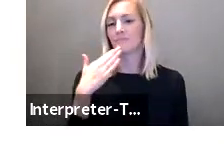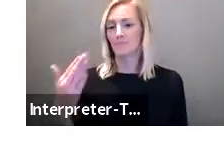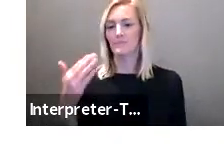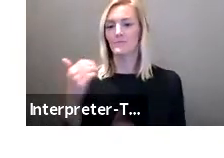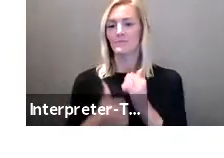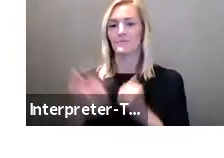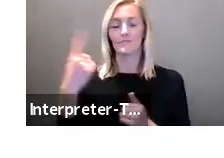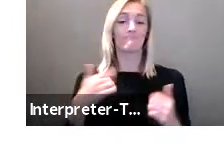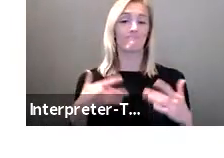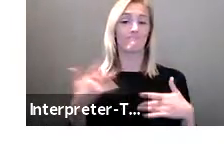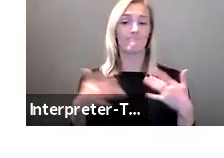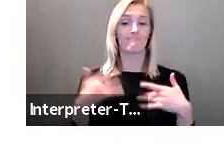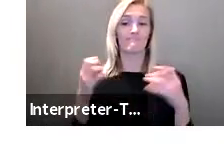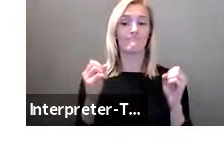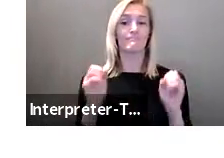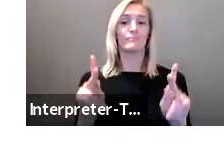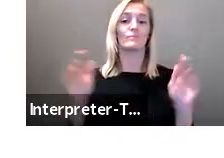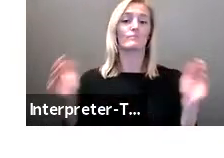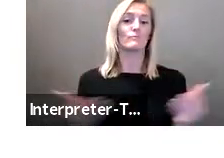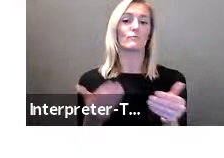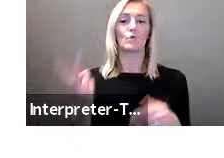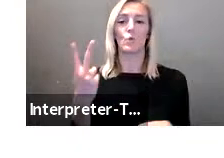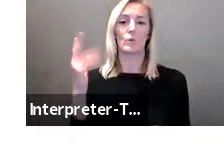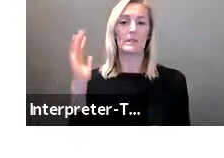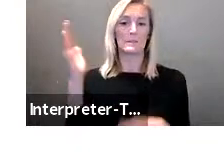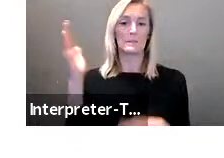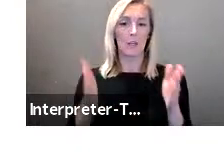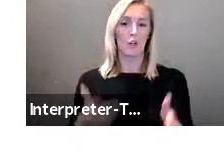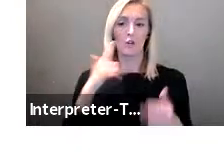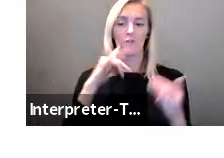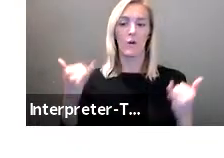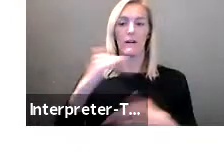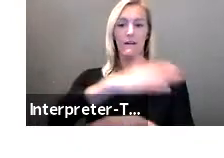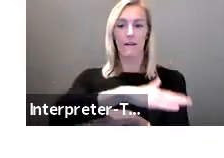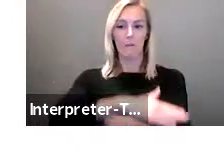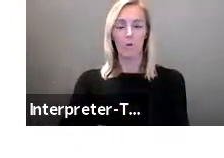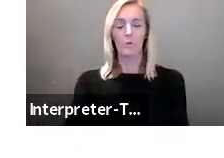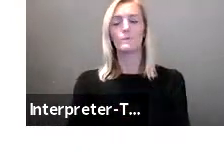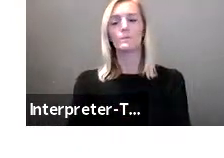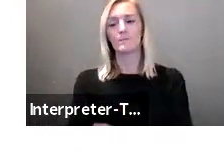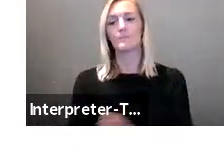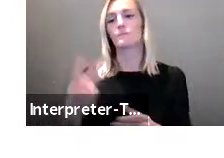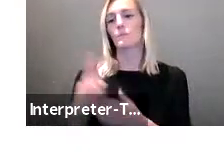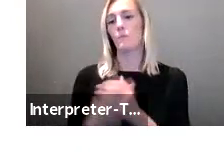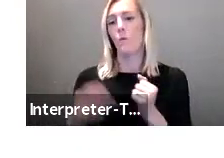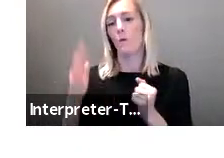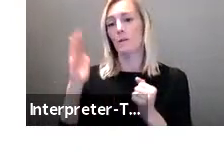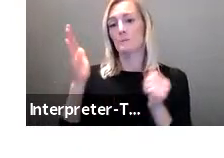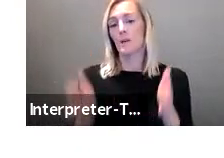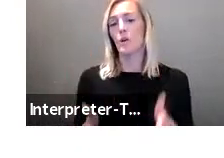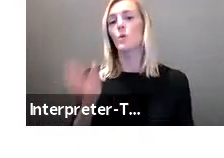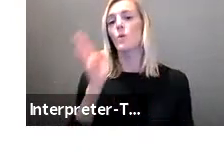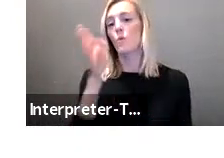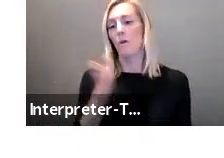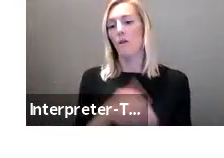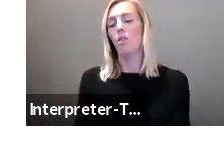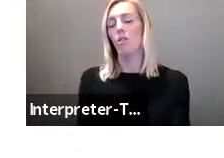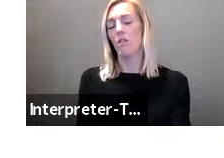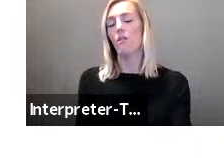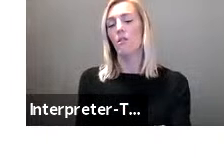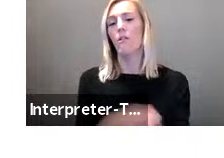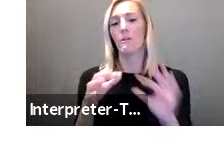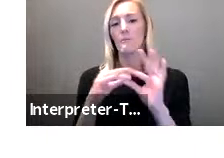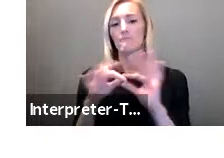to have the opportunity to introduce our two speakers for this afternoon. Both of our speakers are going to speak to their